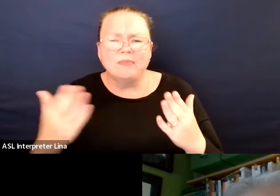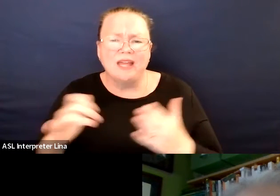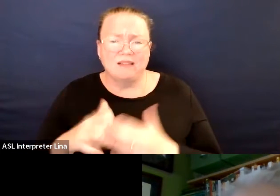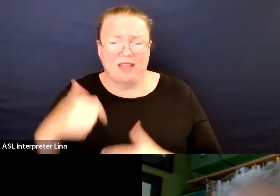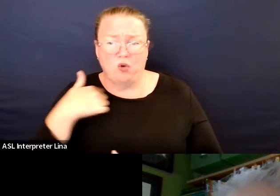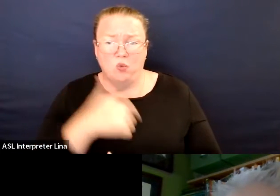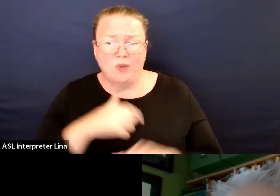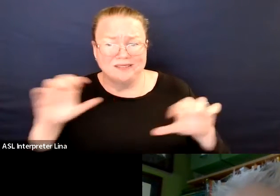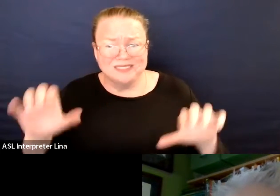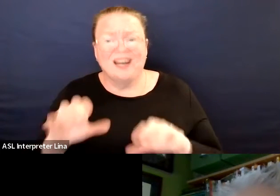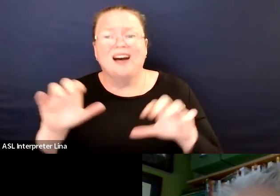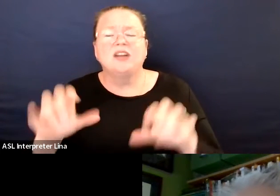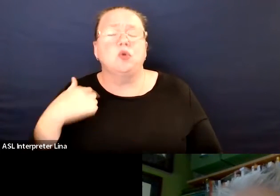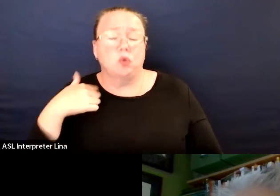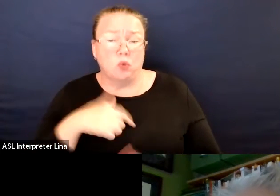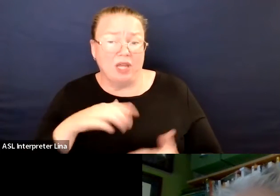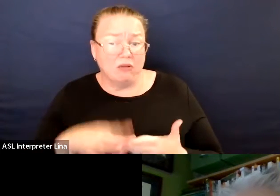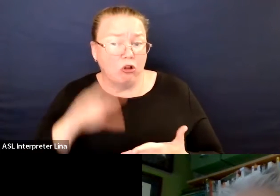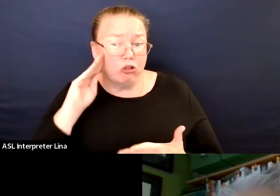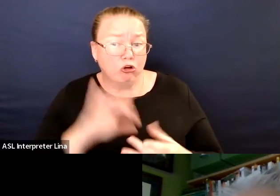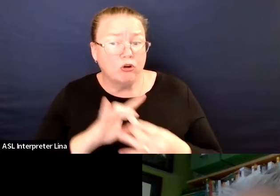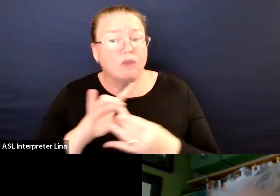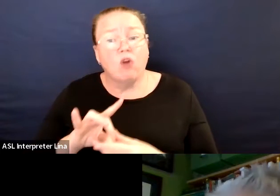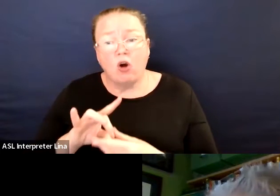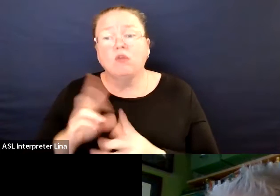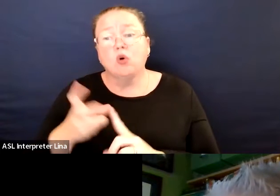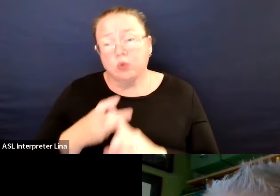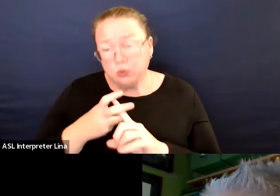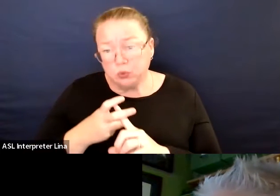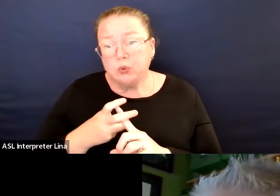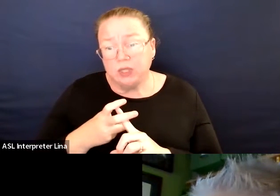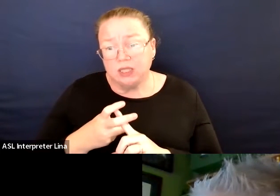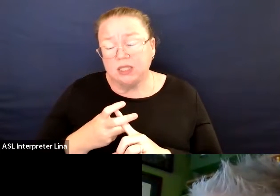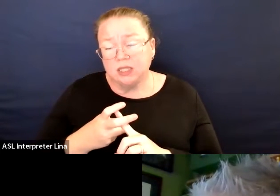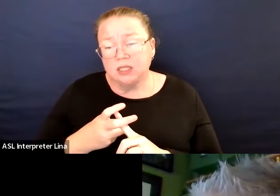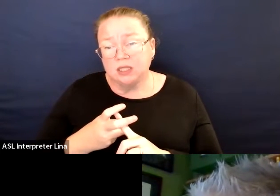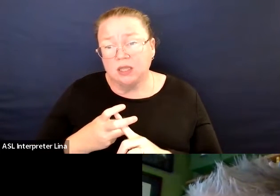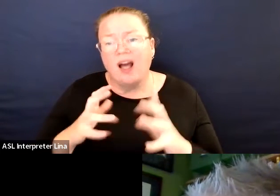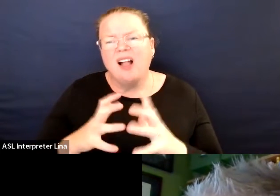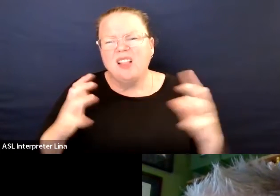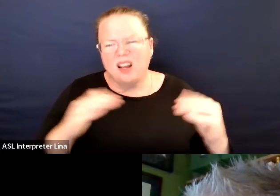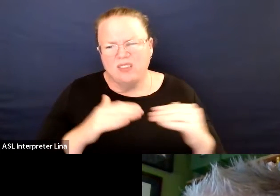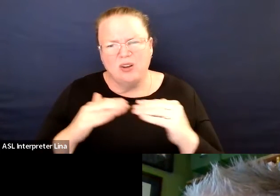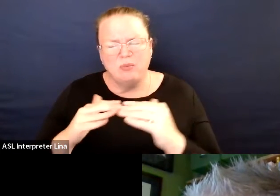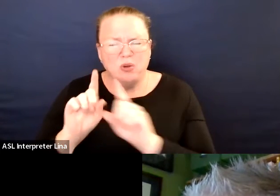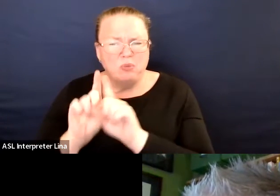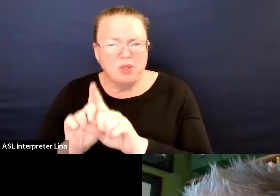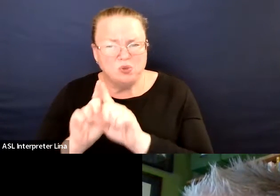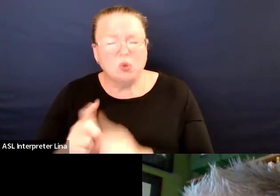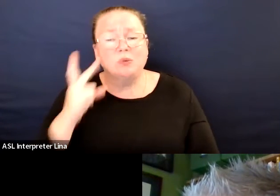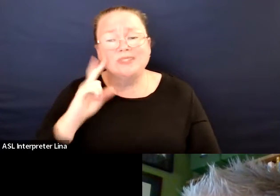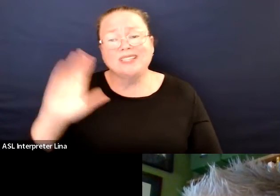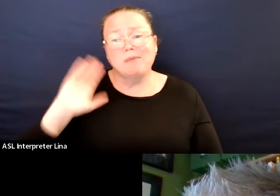have done, we found that when it comes to recruiting our lot of our peer mentors, we look at